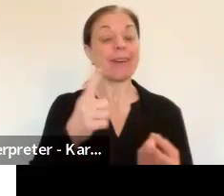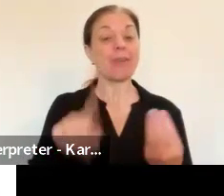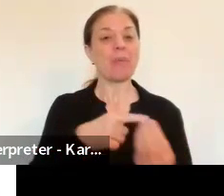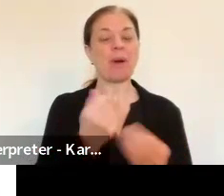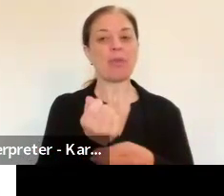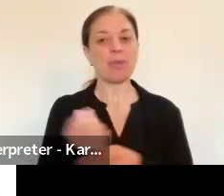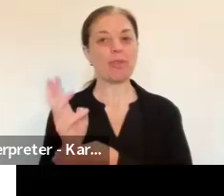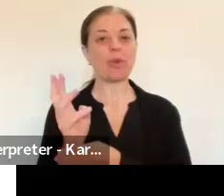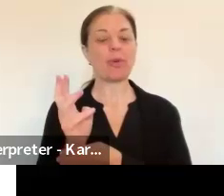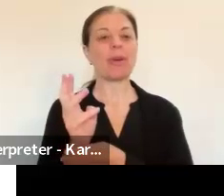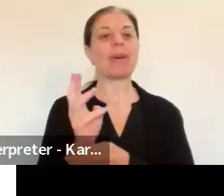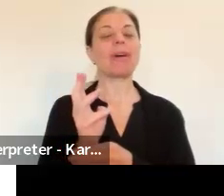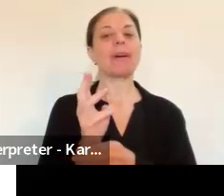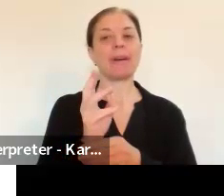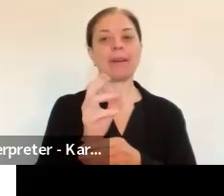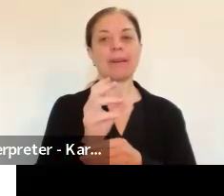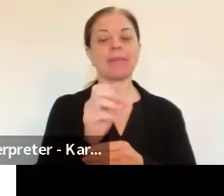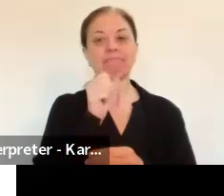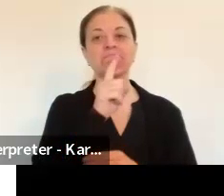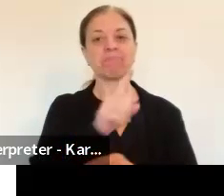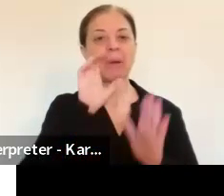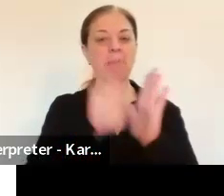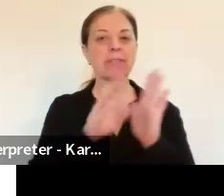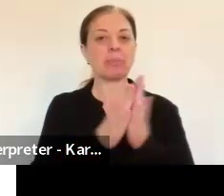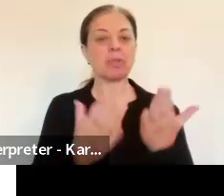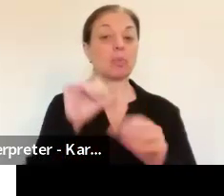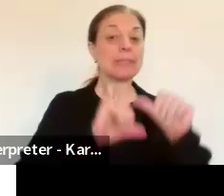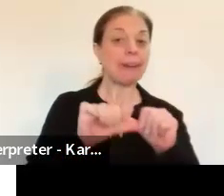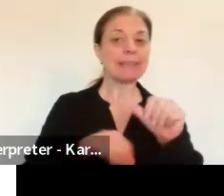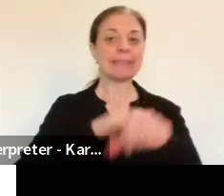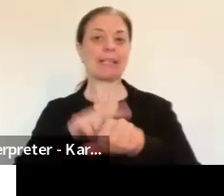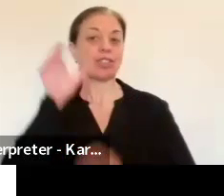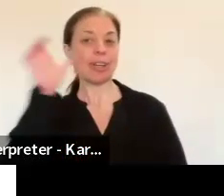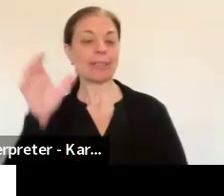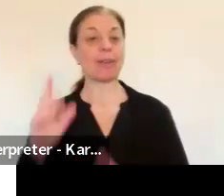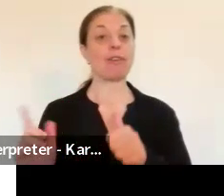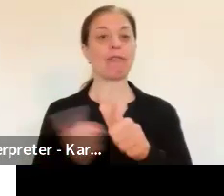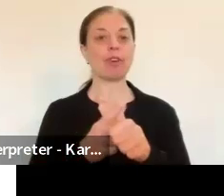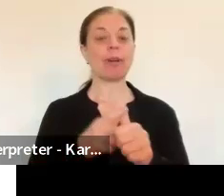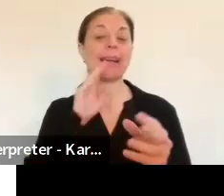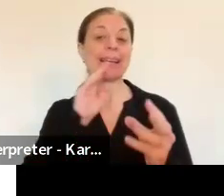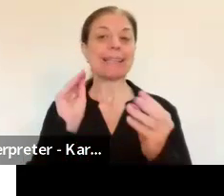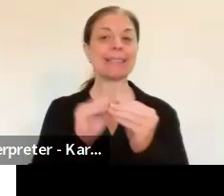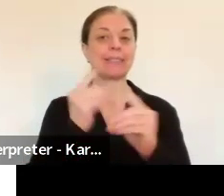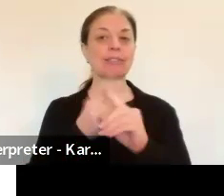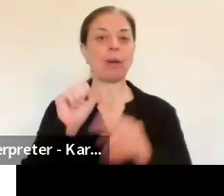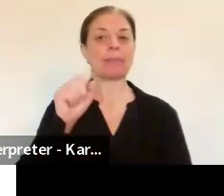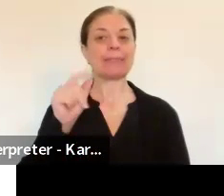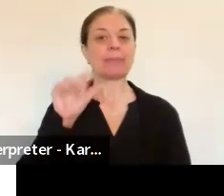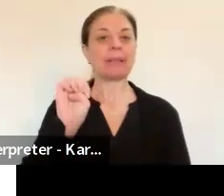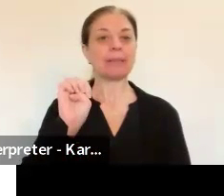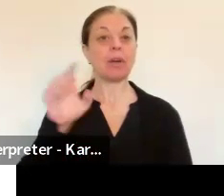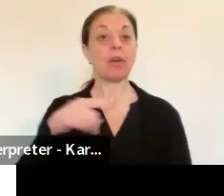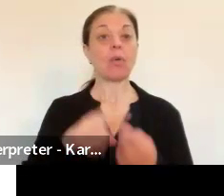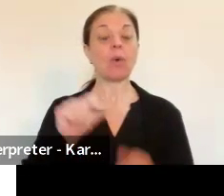few fictional picture books with science and nature concepts. First up is Kisses from Space. When Anna Manon